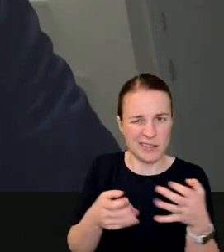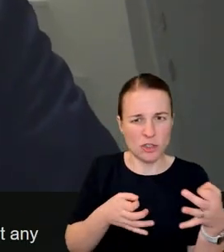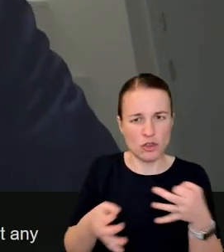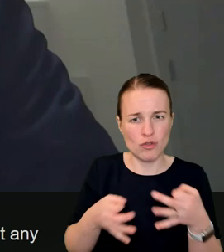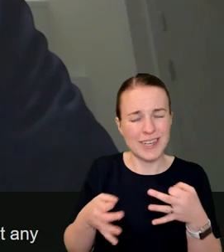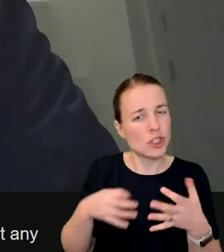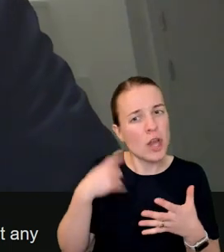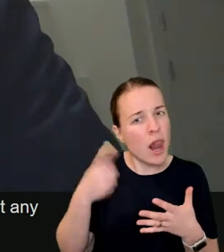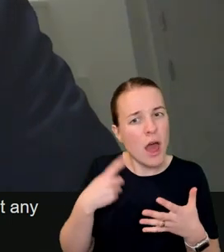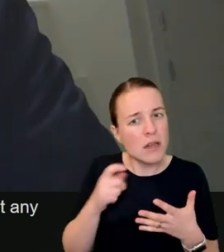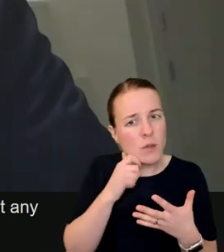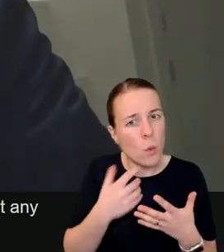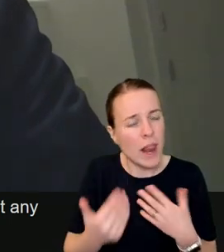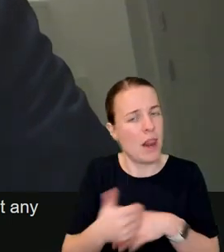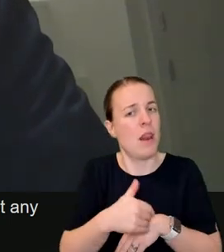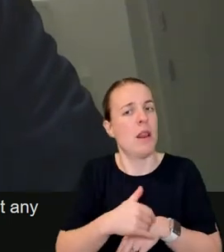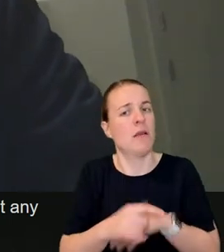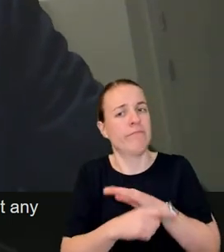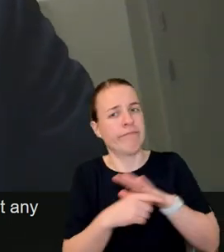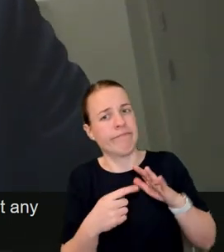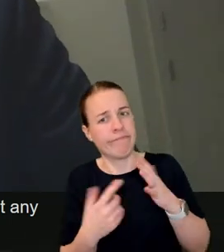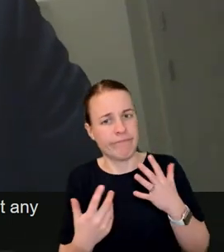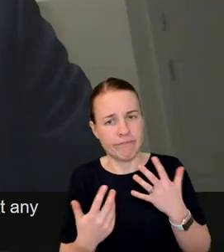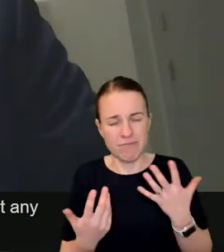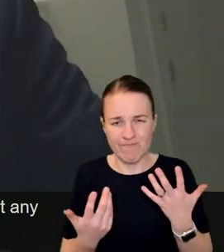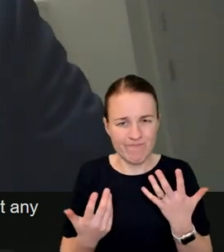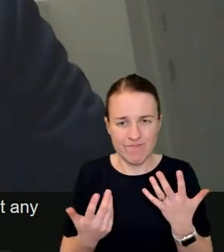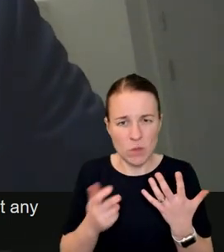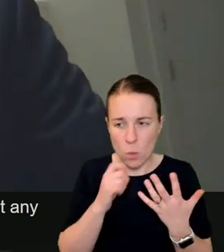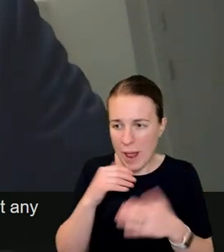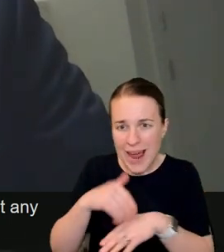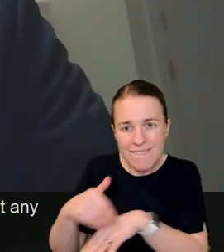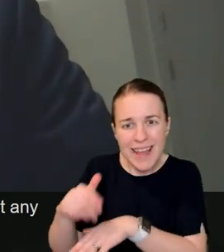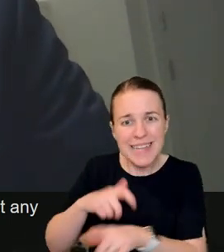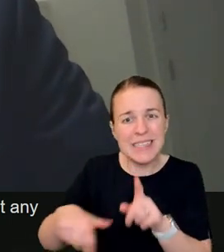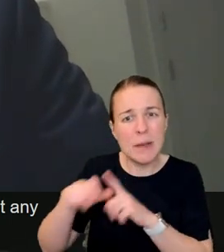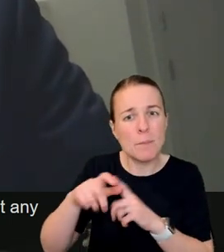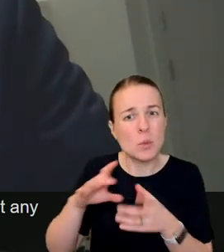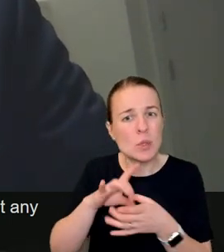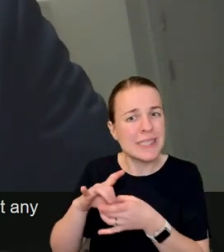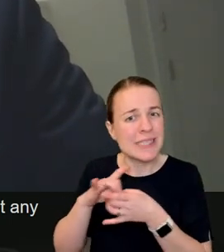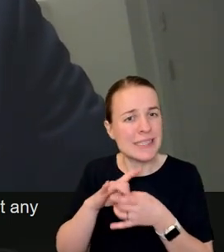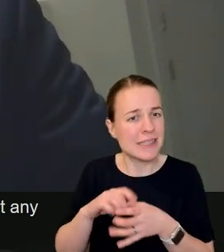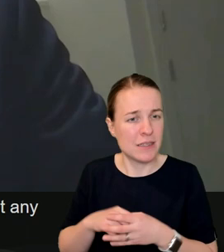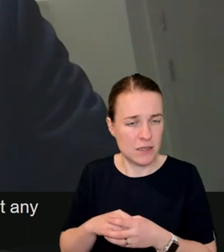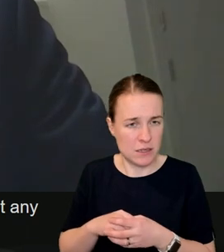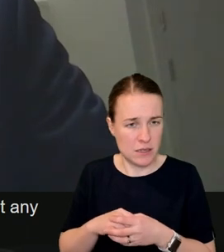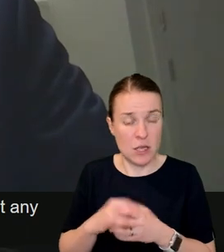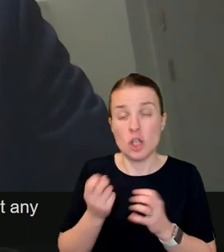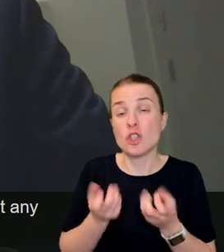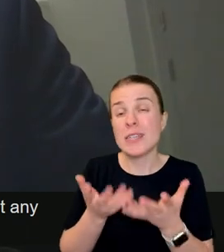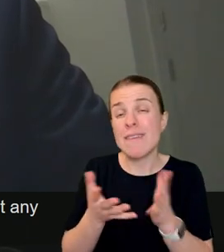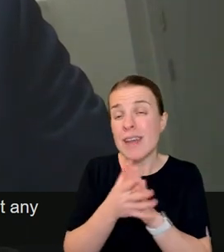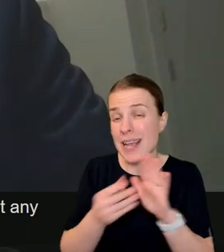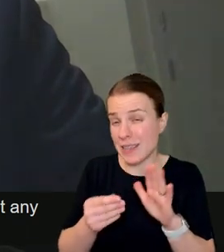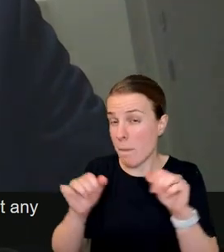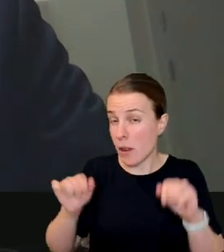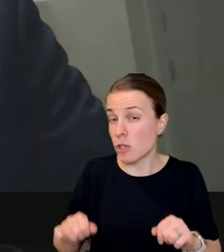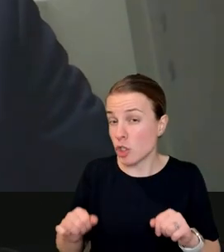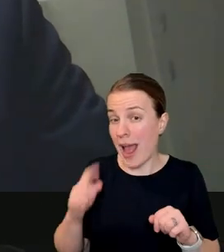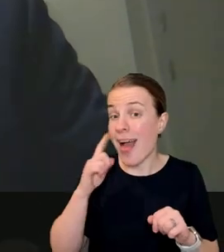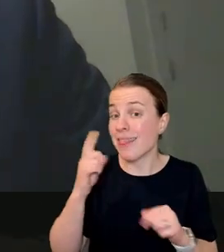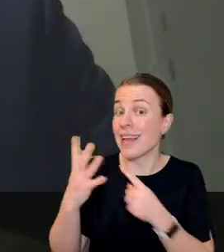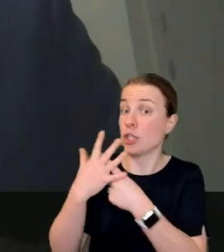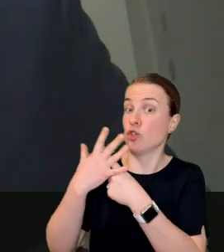to address the real poverty that exists in our community. And just to give an example, Chair, about what I see as discrimination against London, the